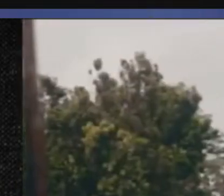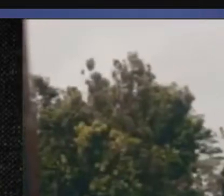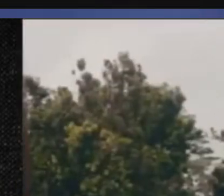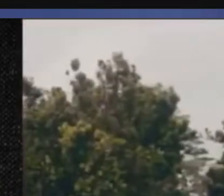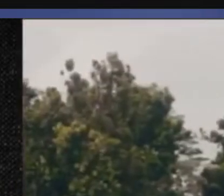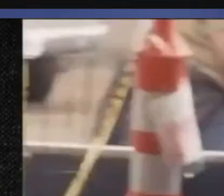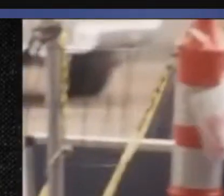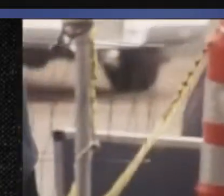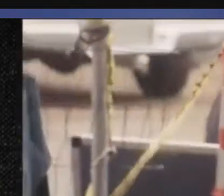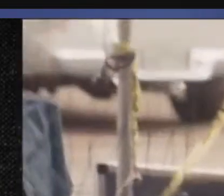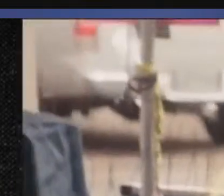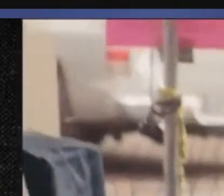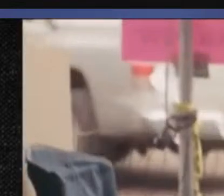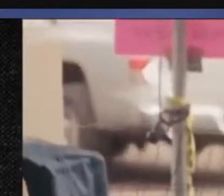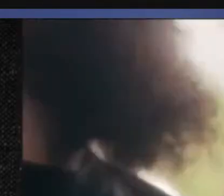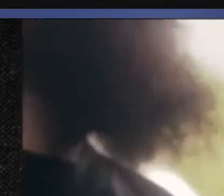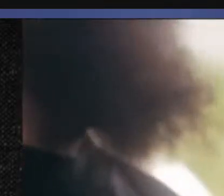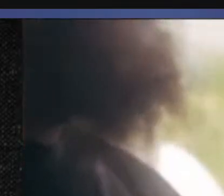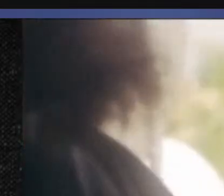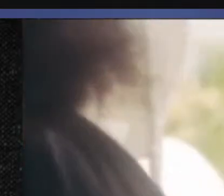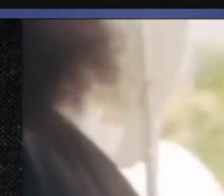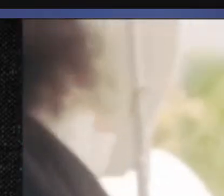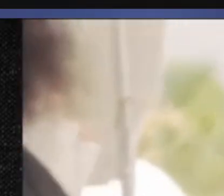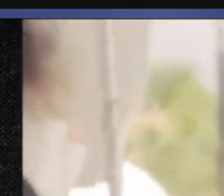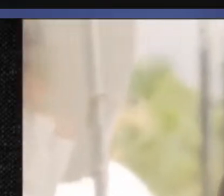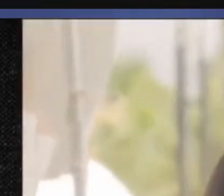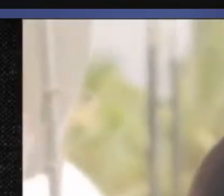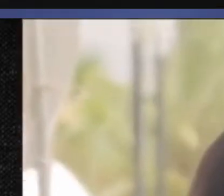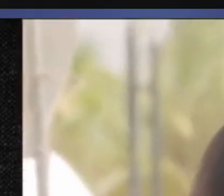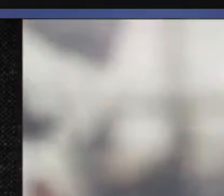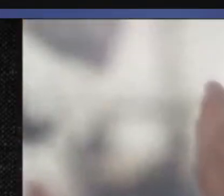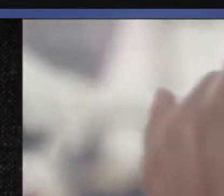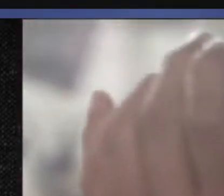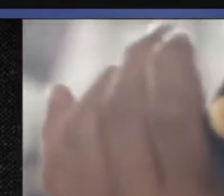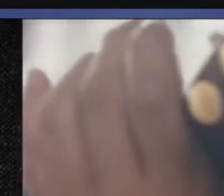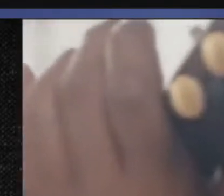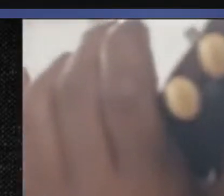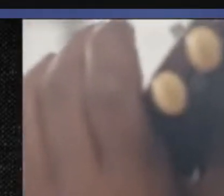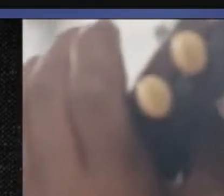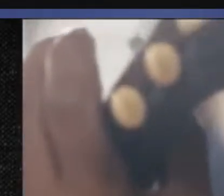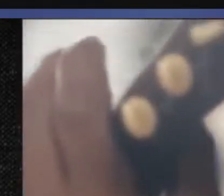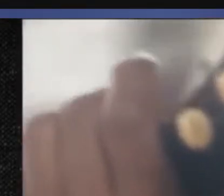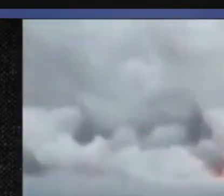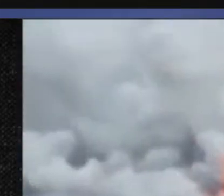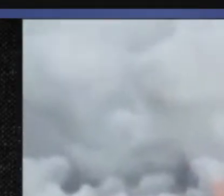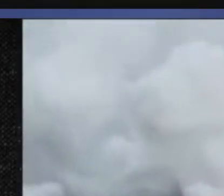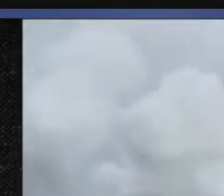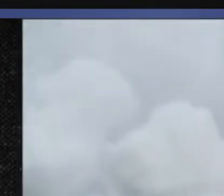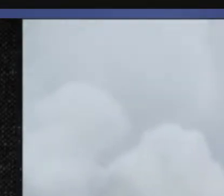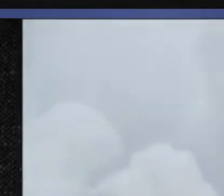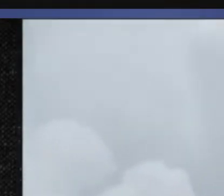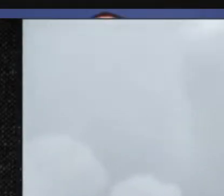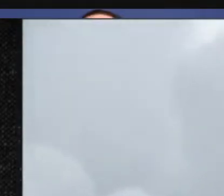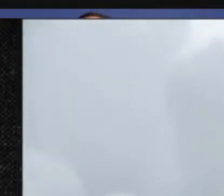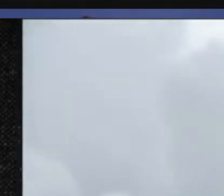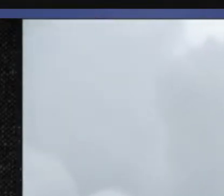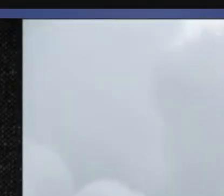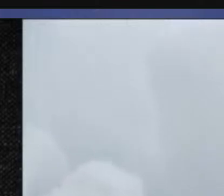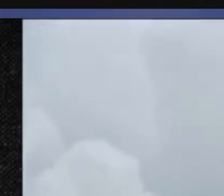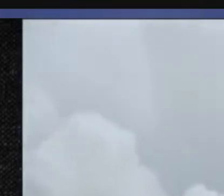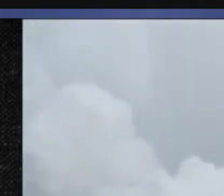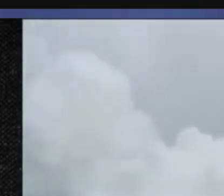we're growing closer together as a community. When tragedies like this strike, you really realize how much you need each other.